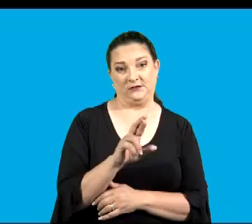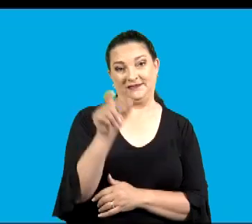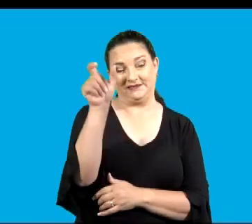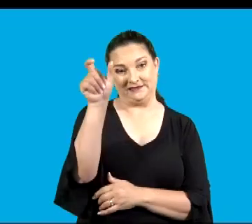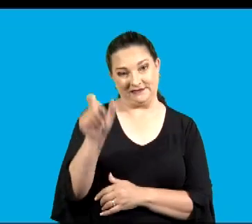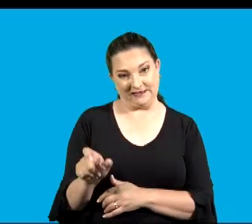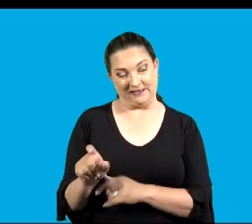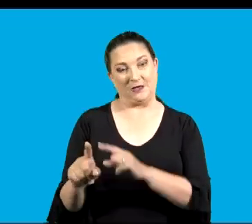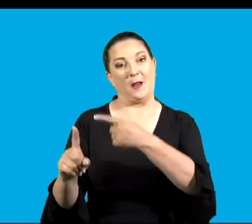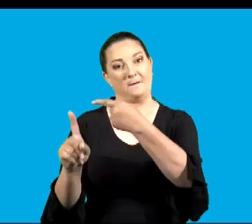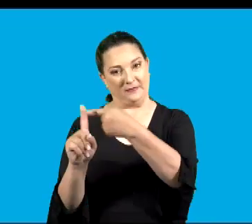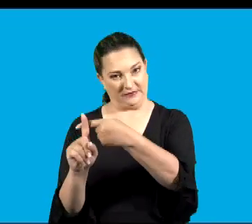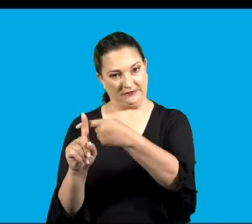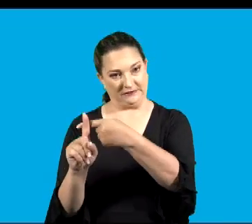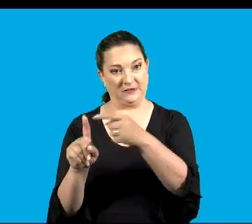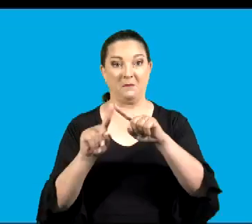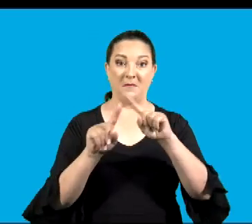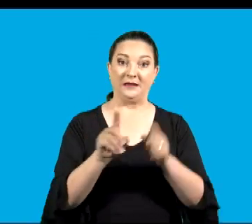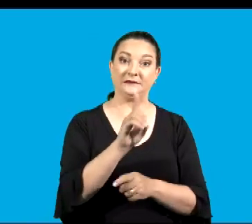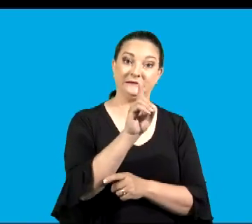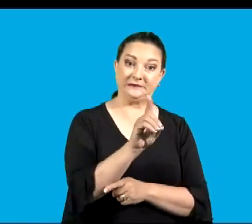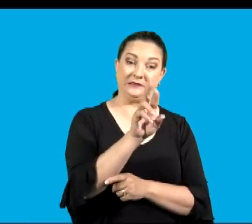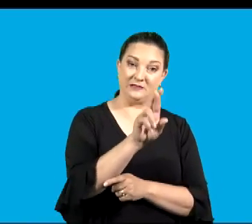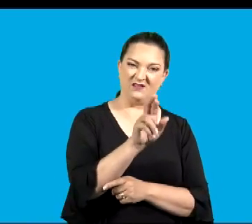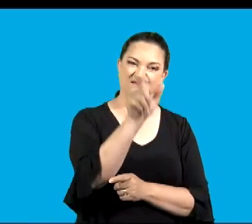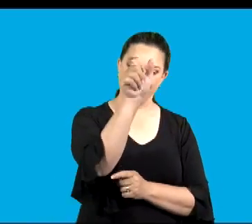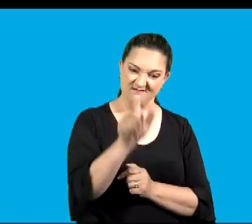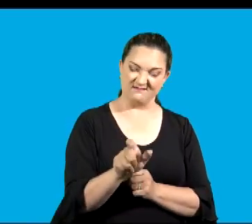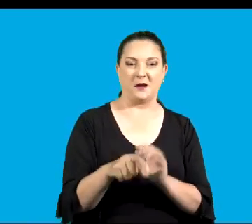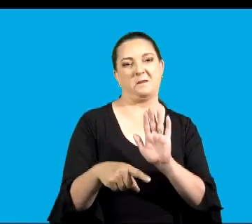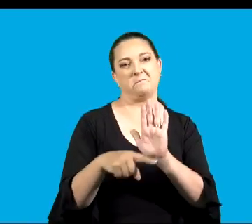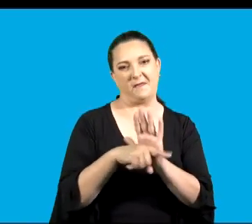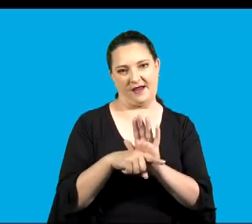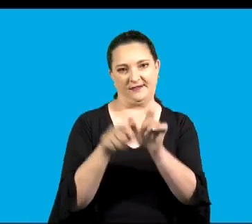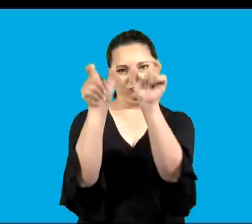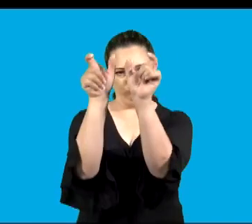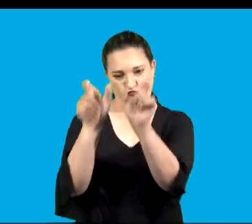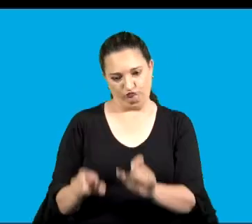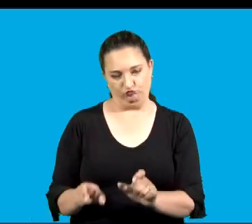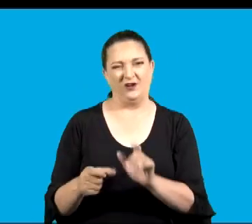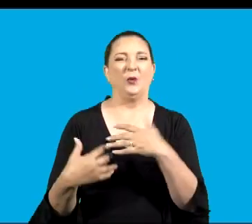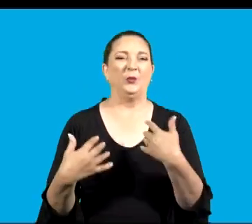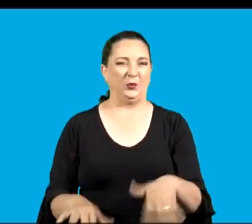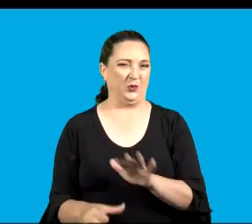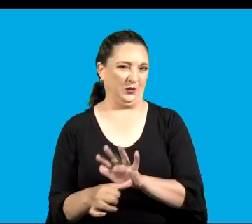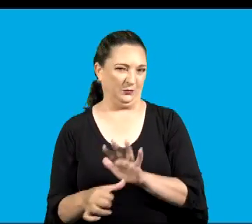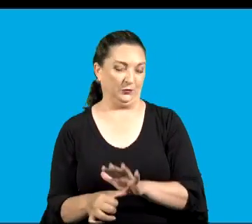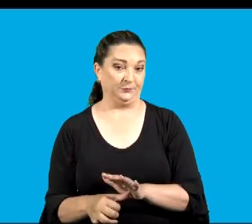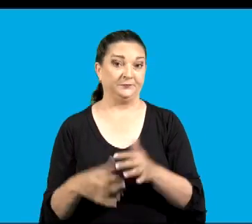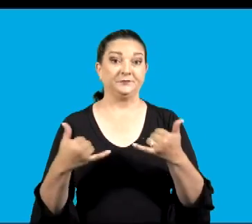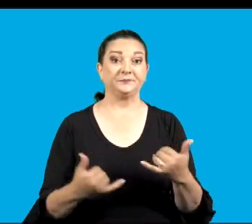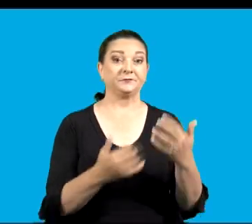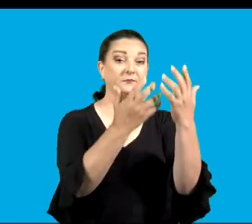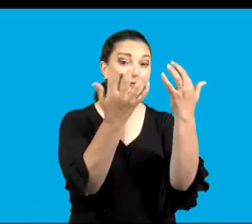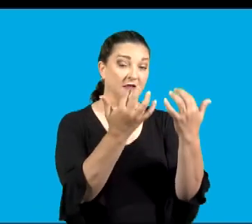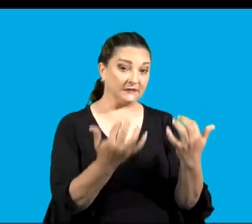of the ledger, it is a plus. And the debit side, that is your minus side. And when you come to the